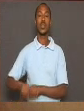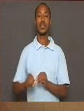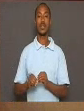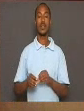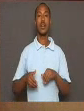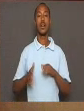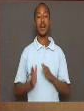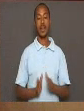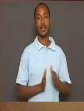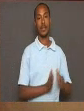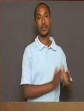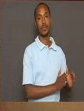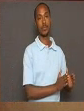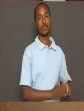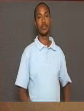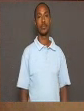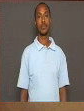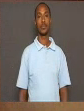Students, let's get ready.